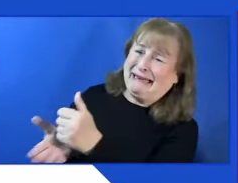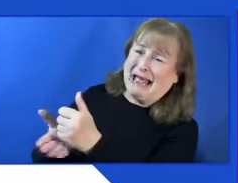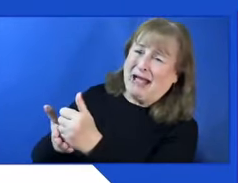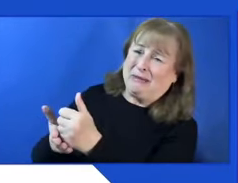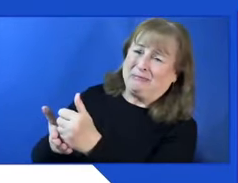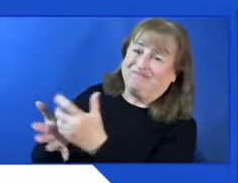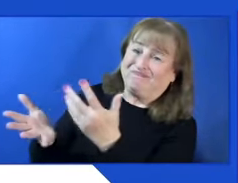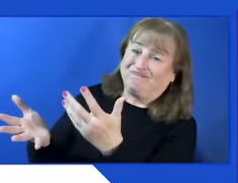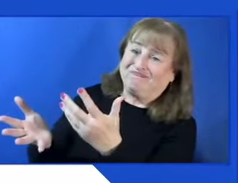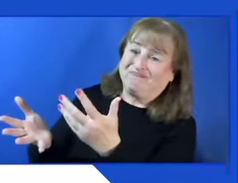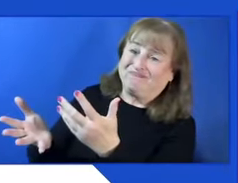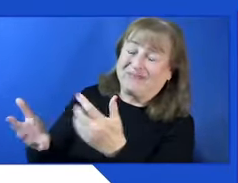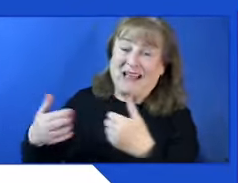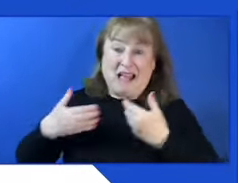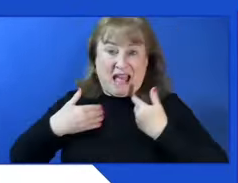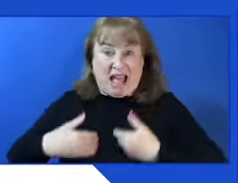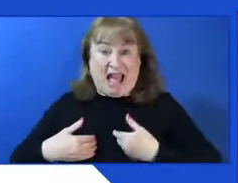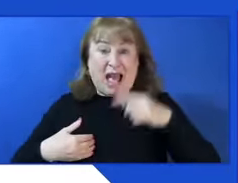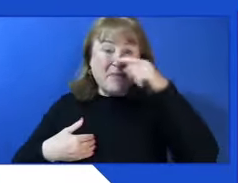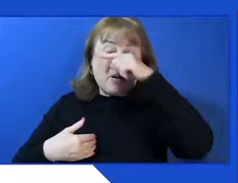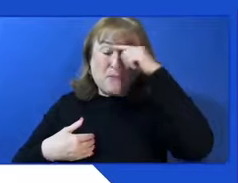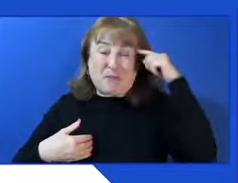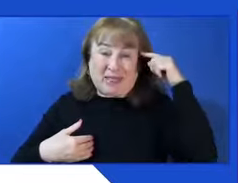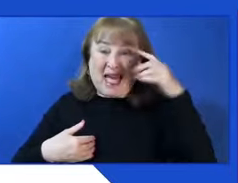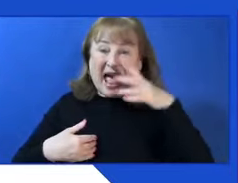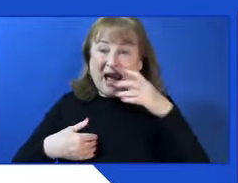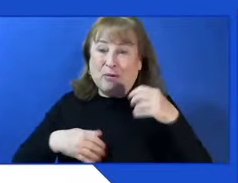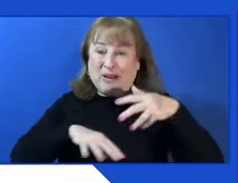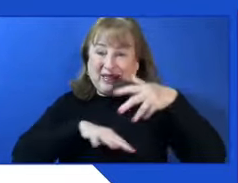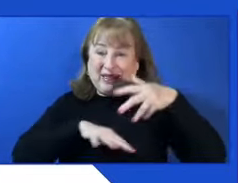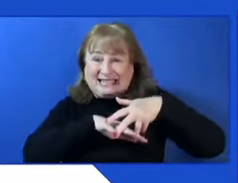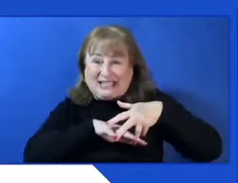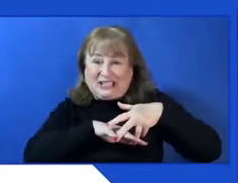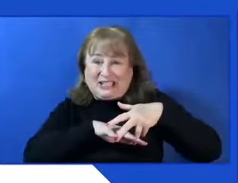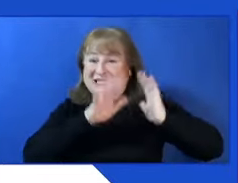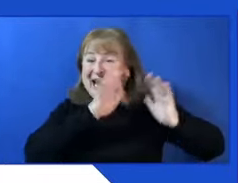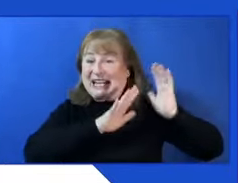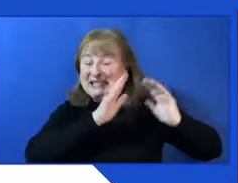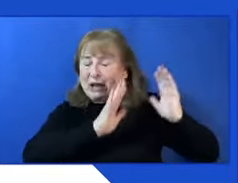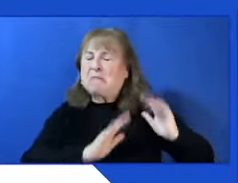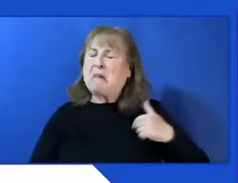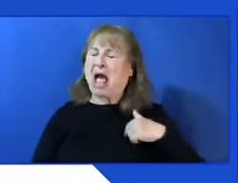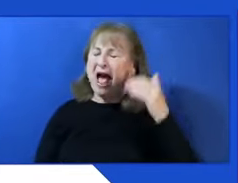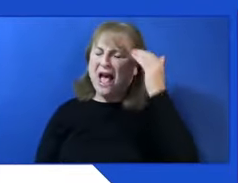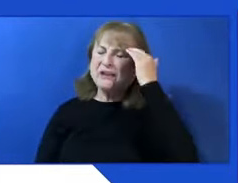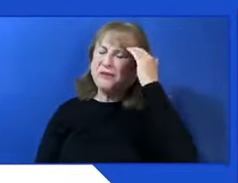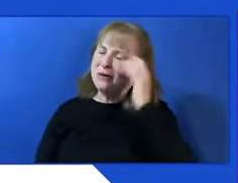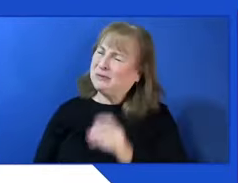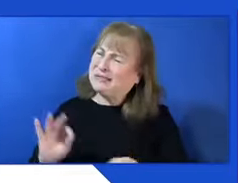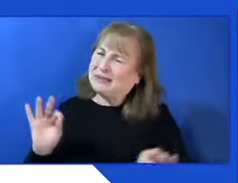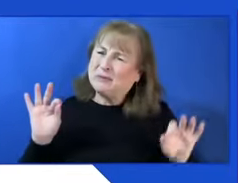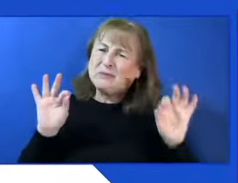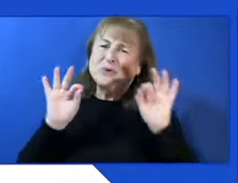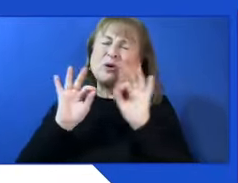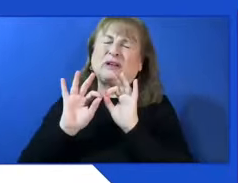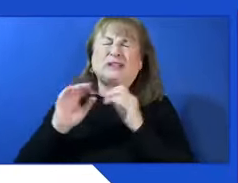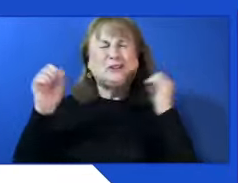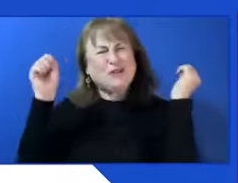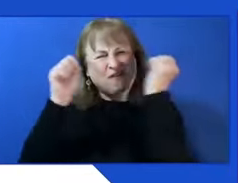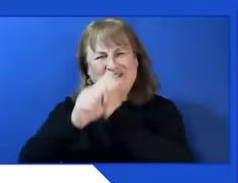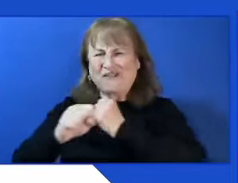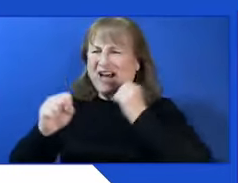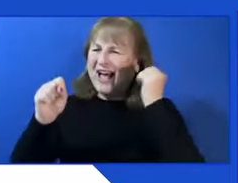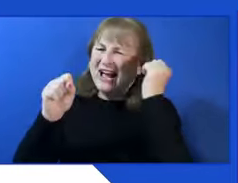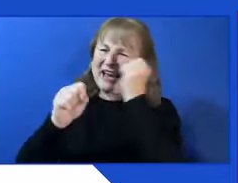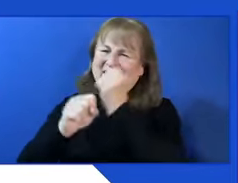As someone who is Black and with Indigenous ancestors, I know how important it is to fight the pull